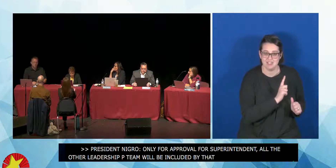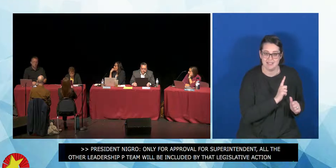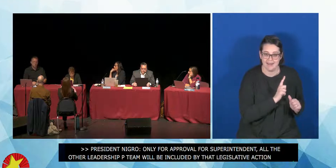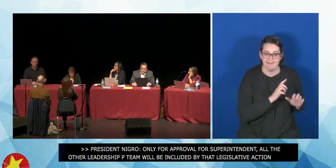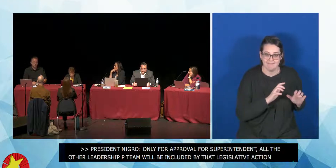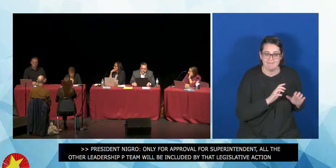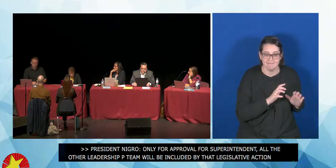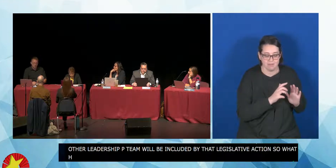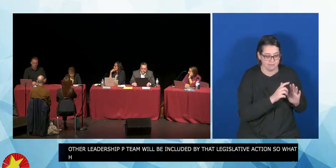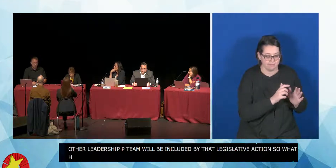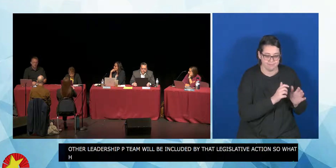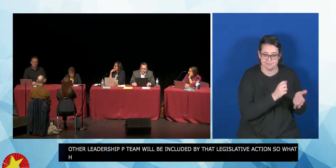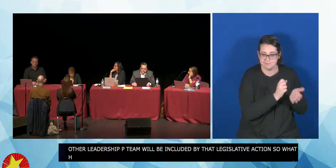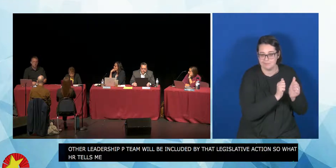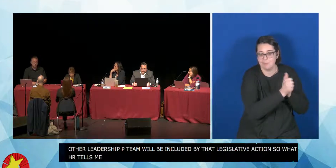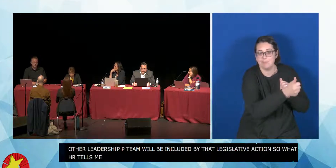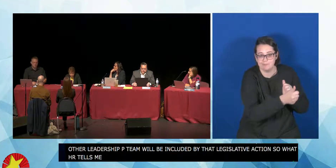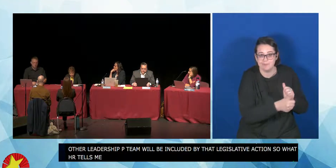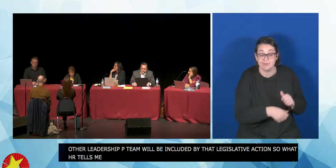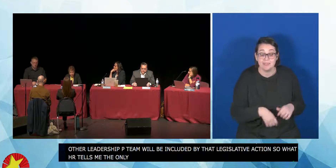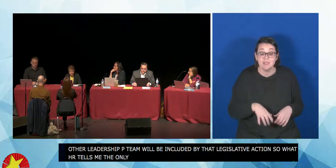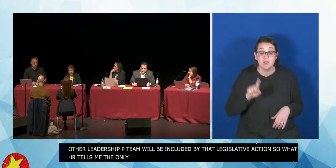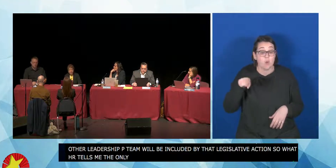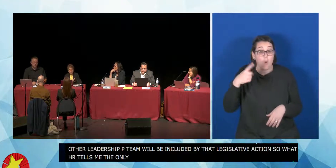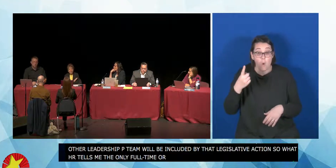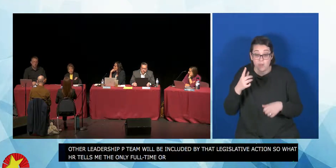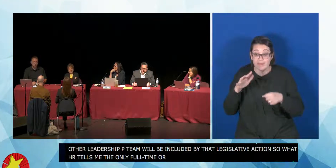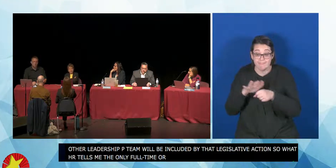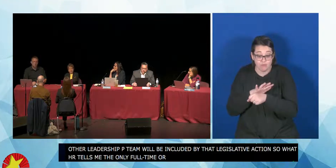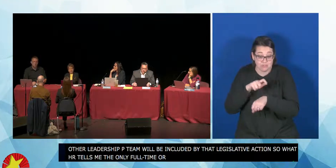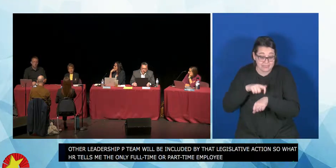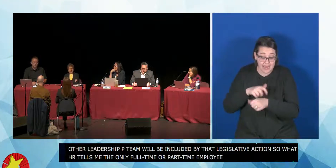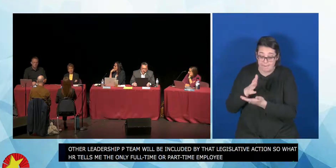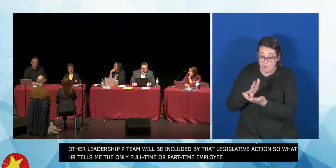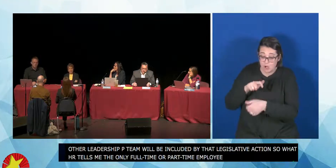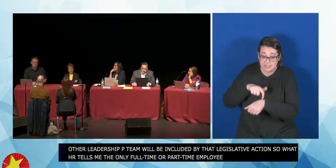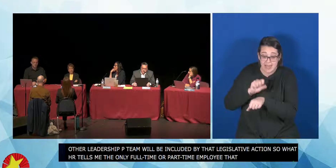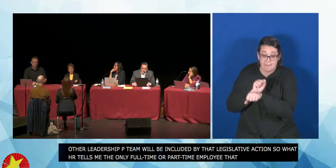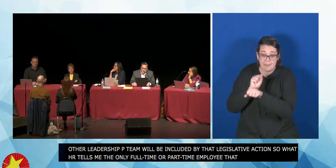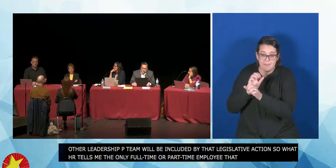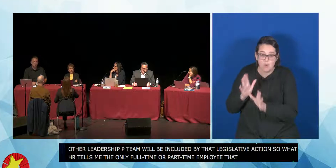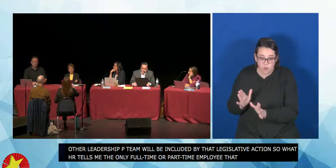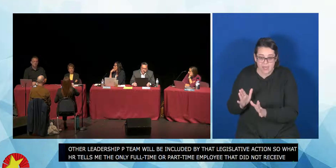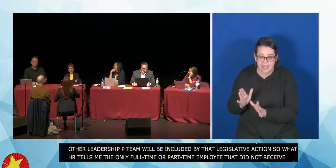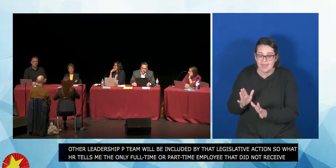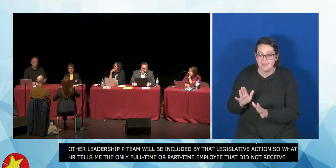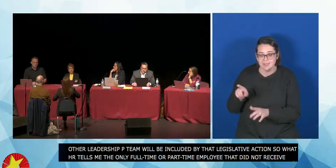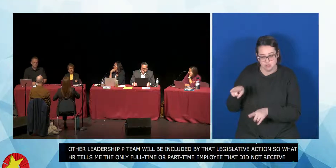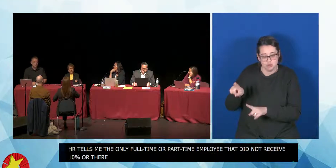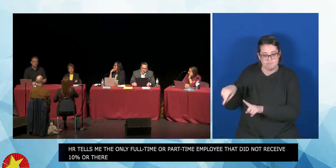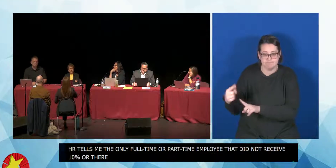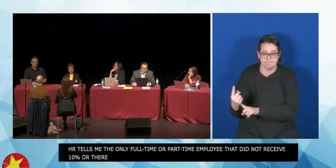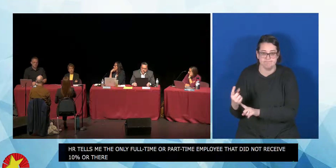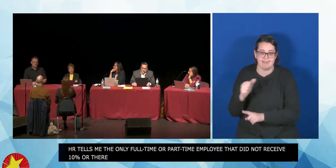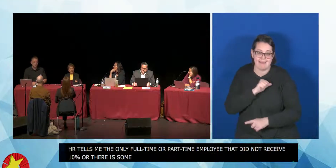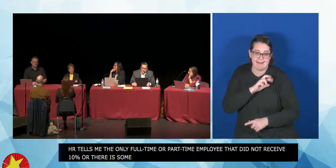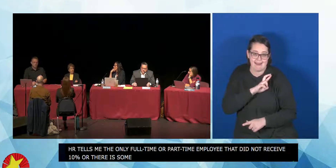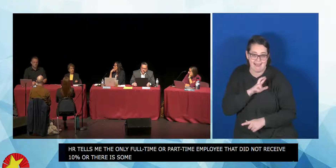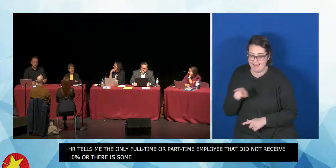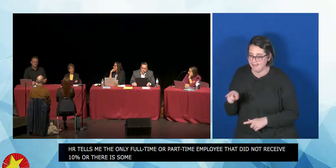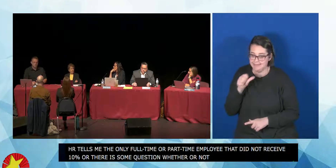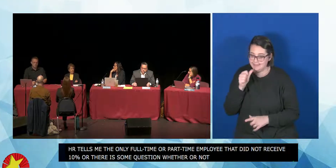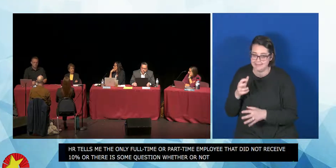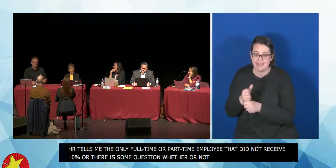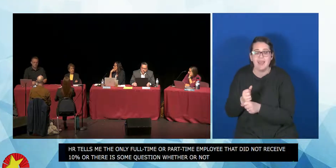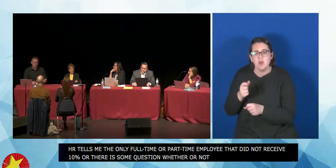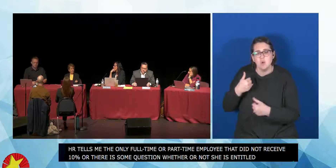only full-time or part-time employee that did not receive a 10%, or there's some question as to whether or not she's entitled to that 10% raise,